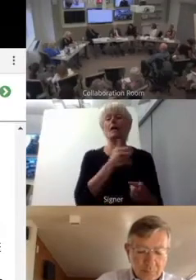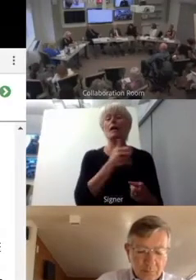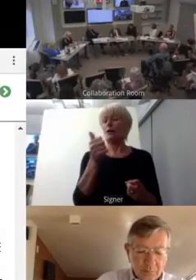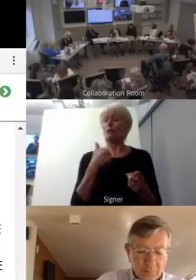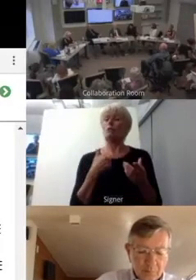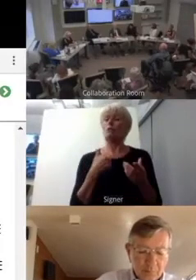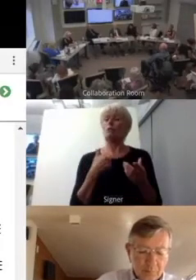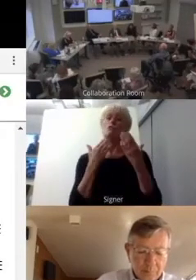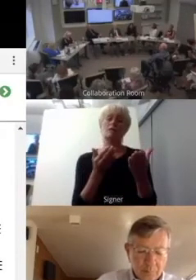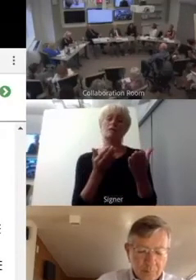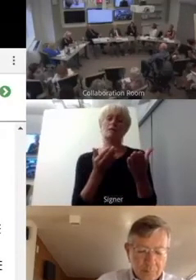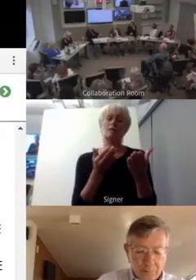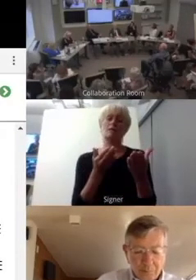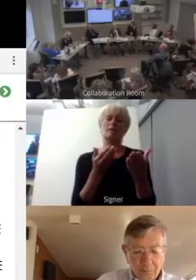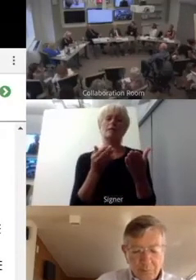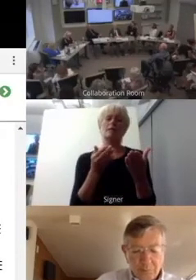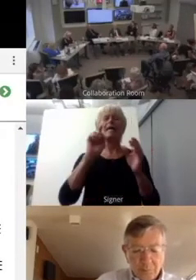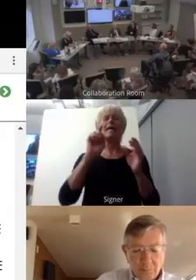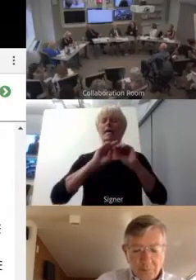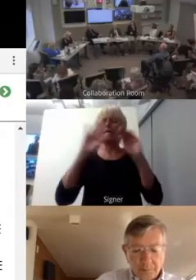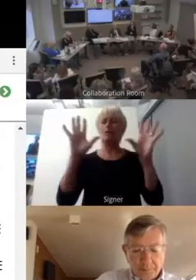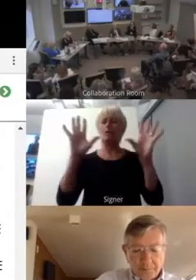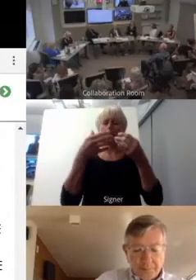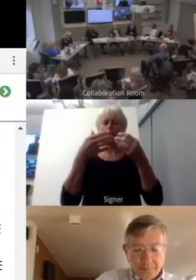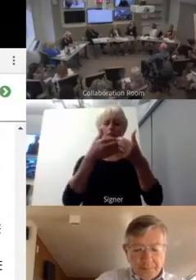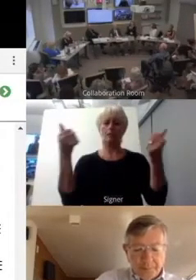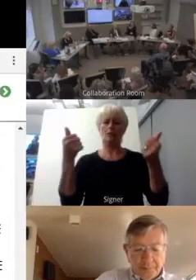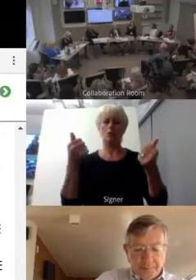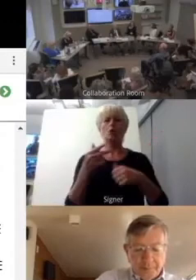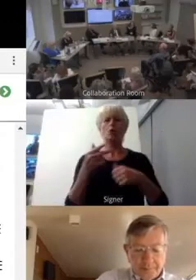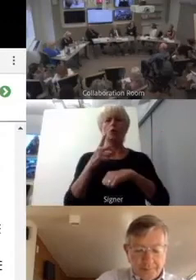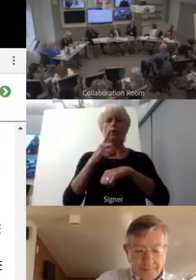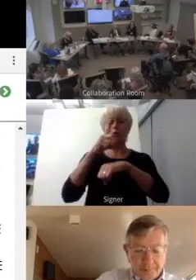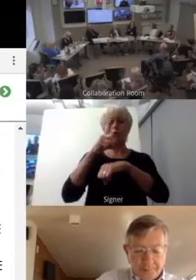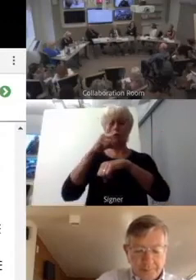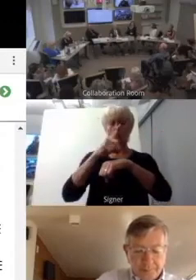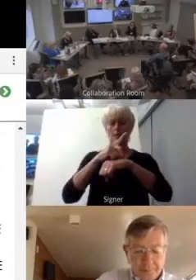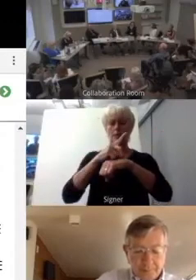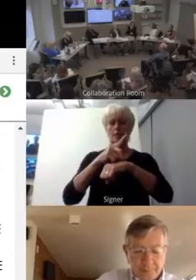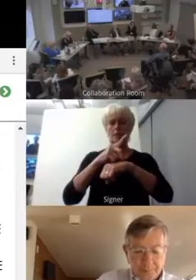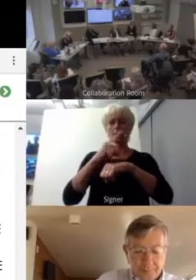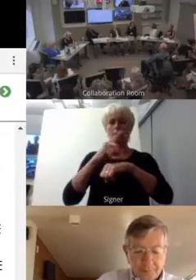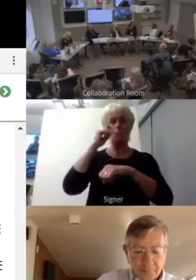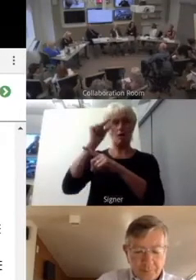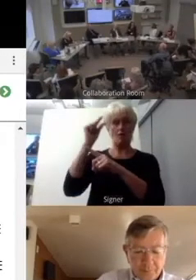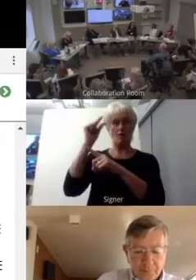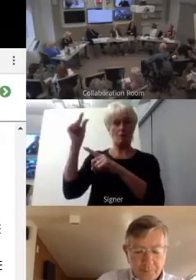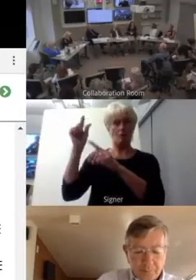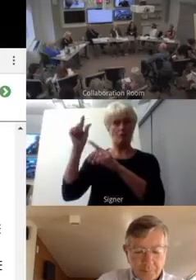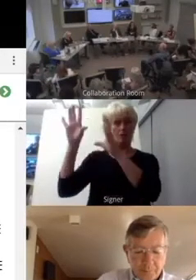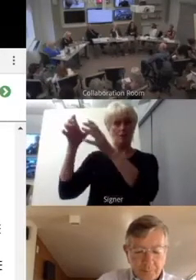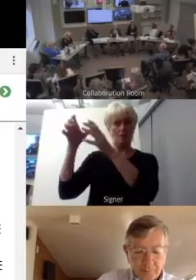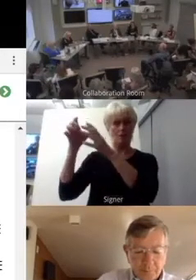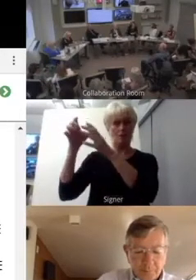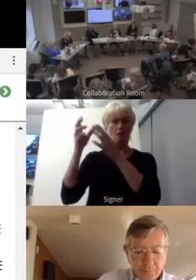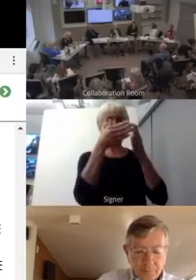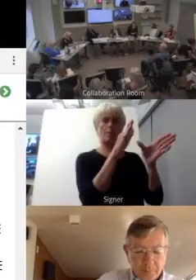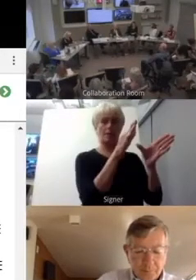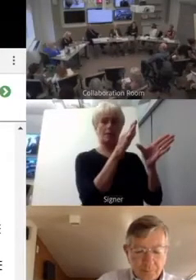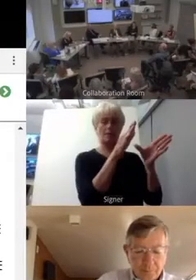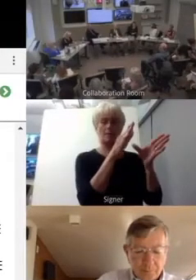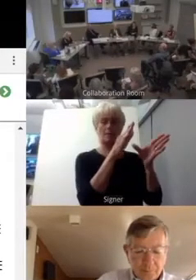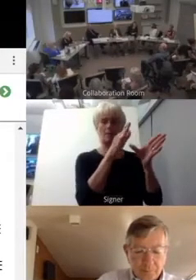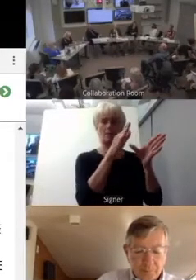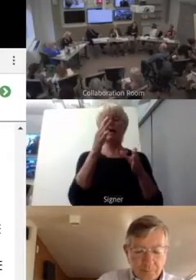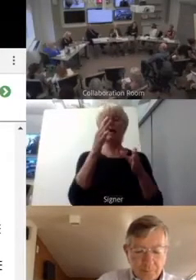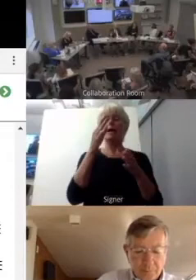between those duties you place on government bodies and public bodies and those you place on private entities.